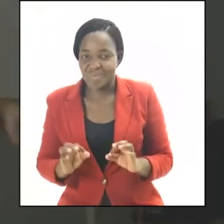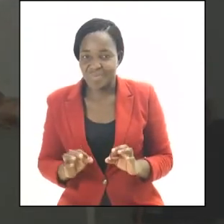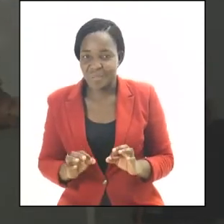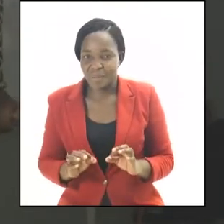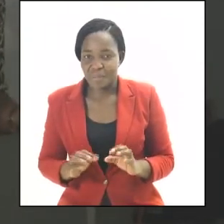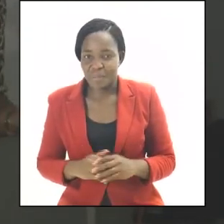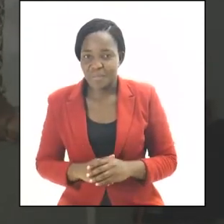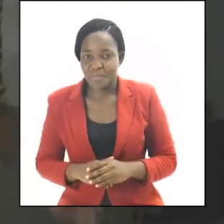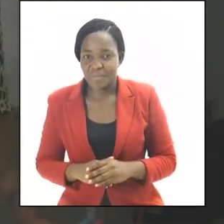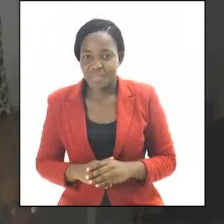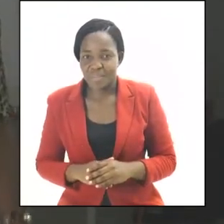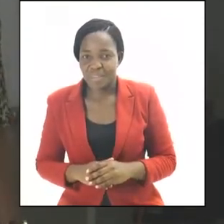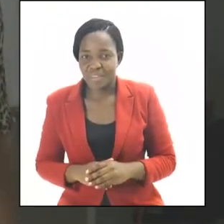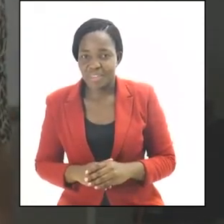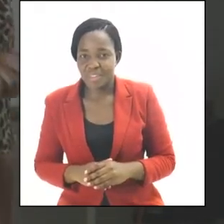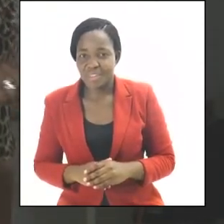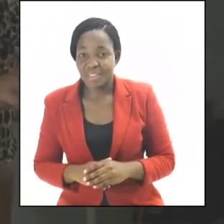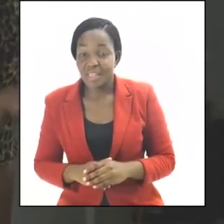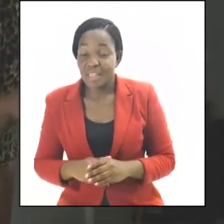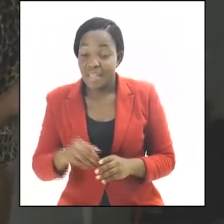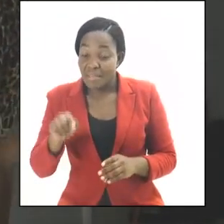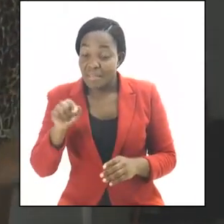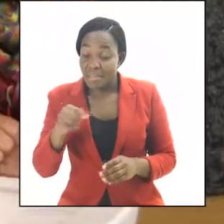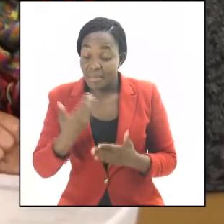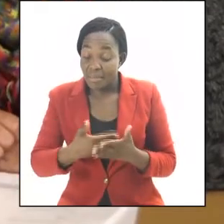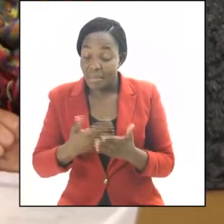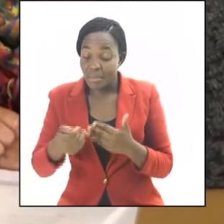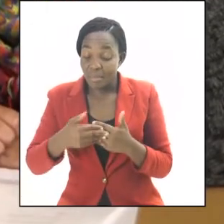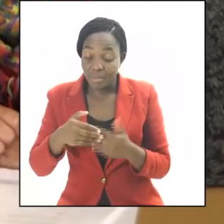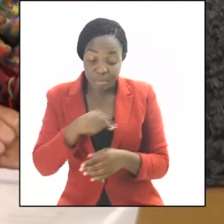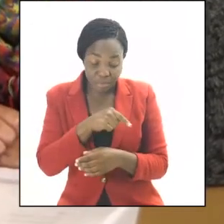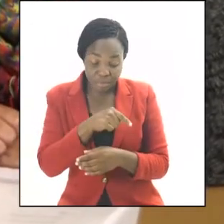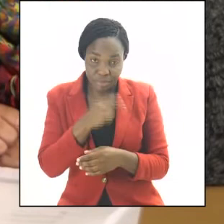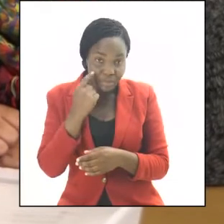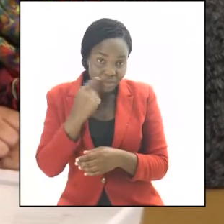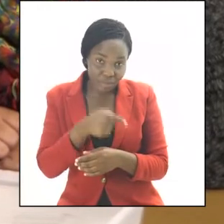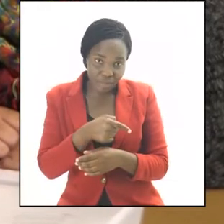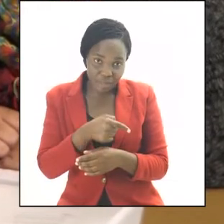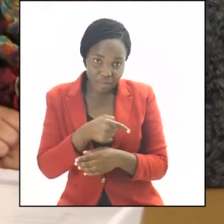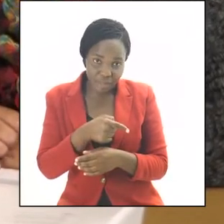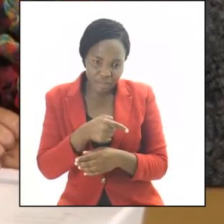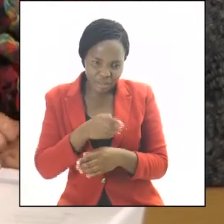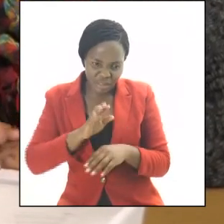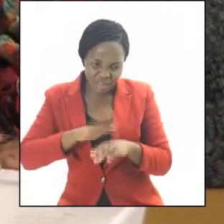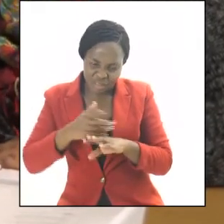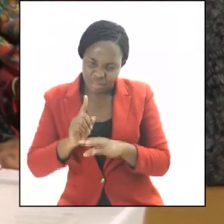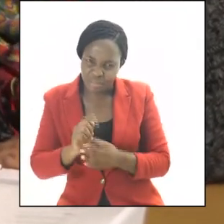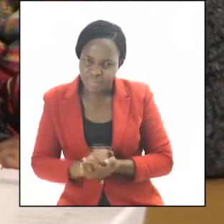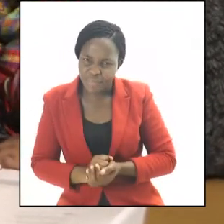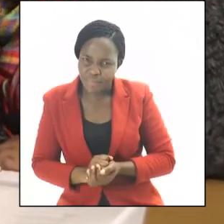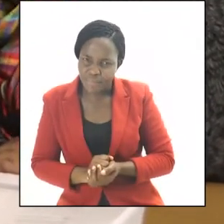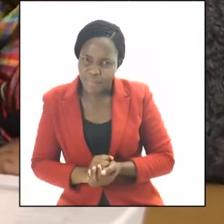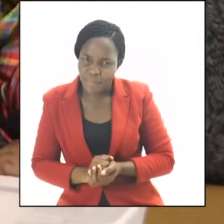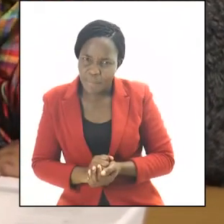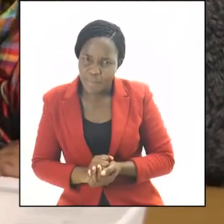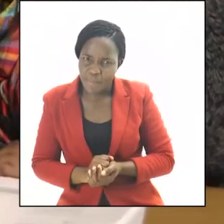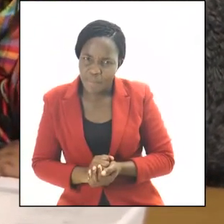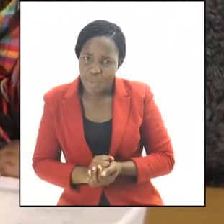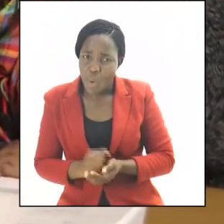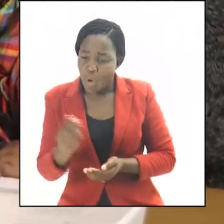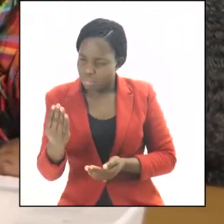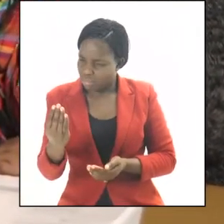don't even realize that that piece of paper lying on your desk is cut out in a trapezium shape.